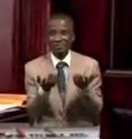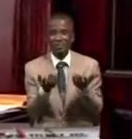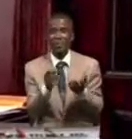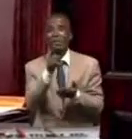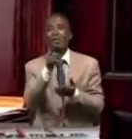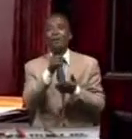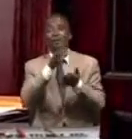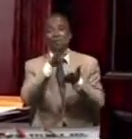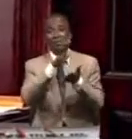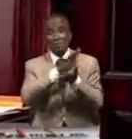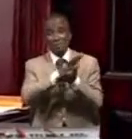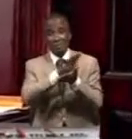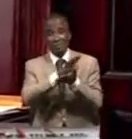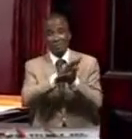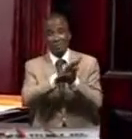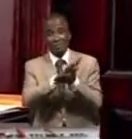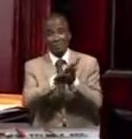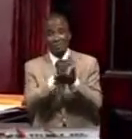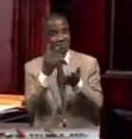document.